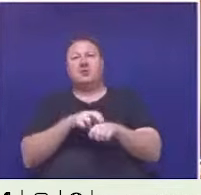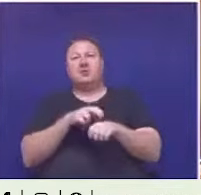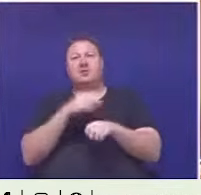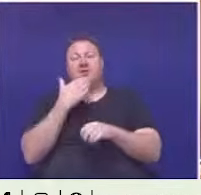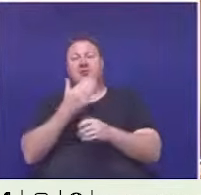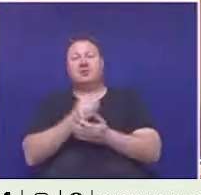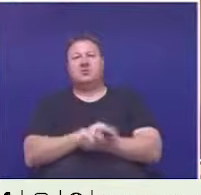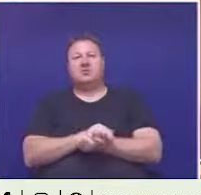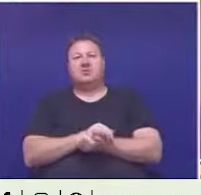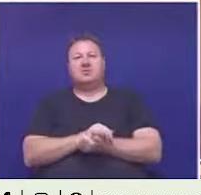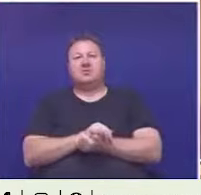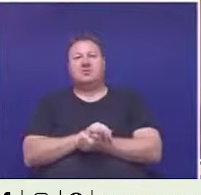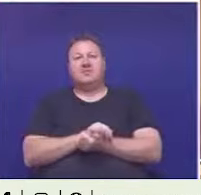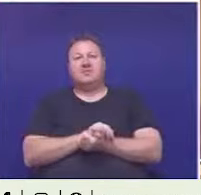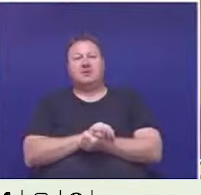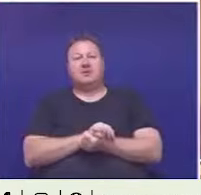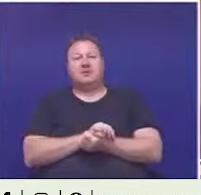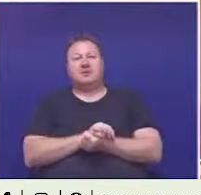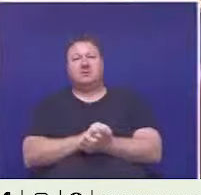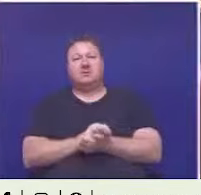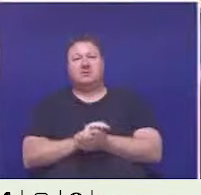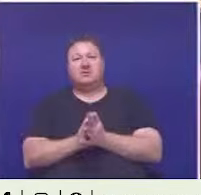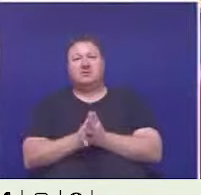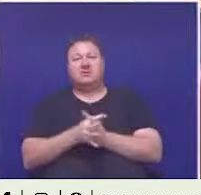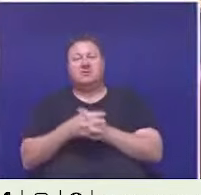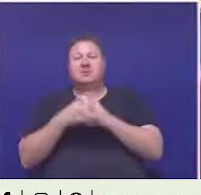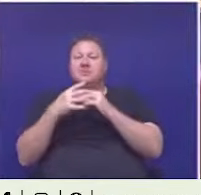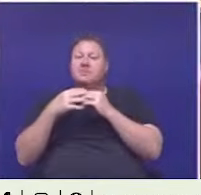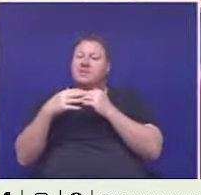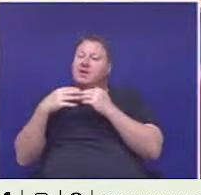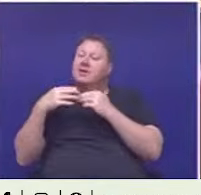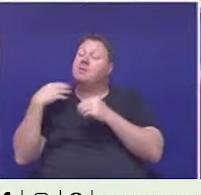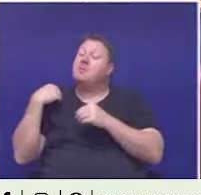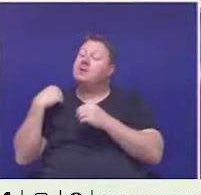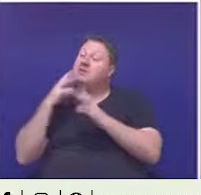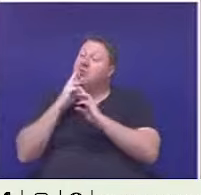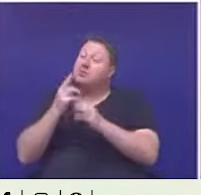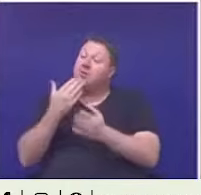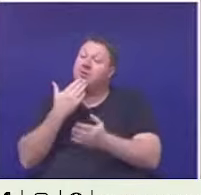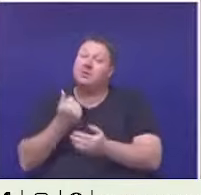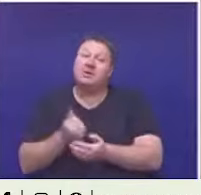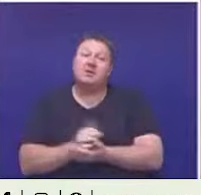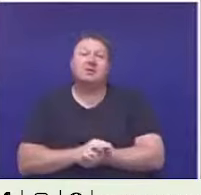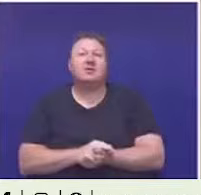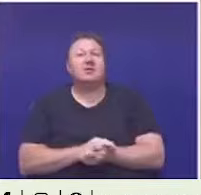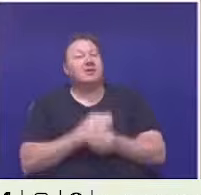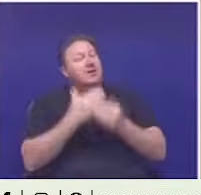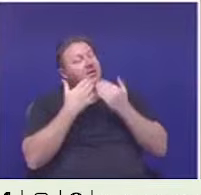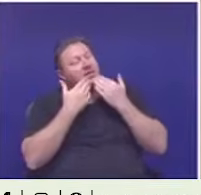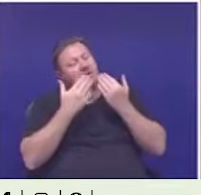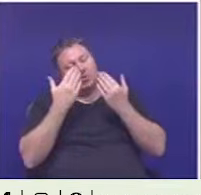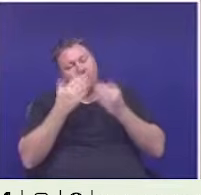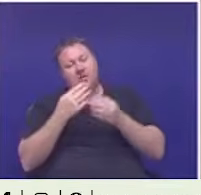Thank you. Thank you, Honourable Masumpa. Your response to that, please, Minister. Thank